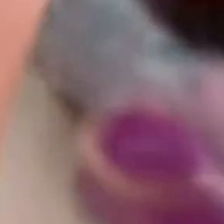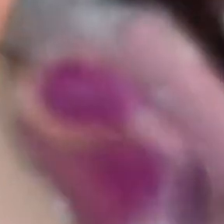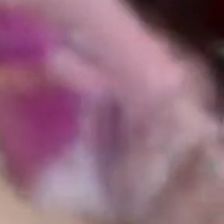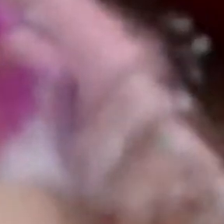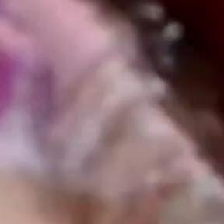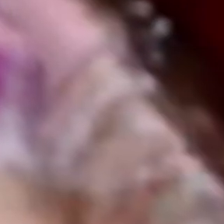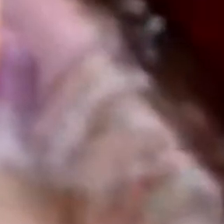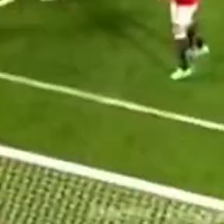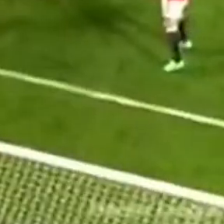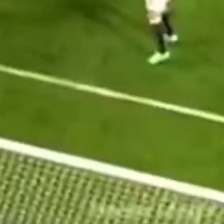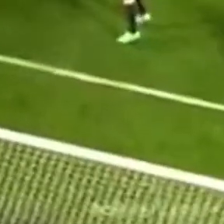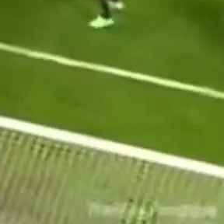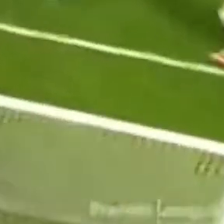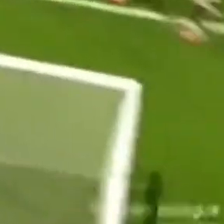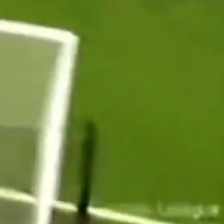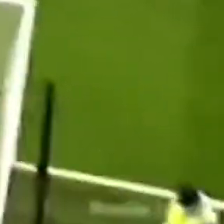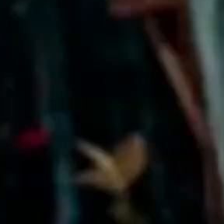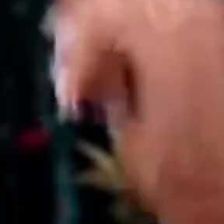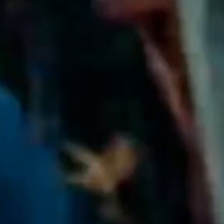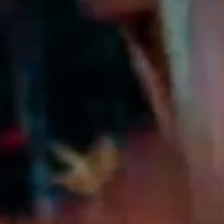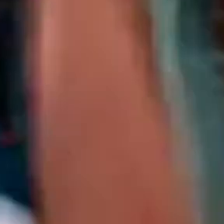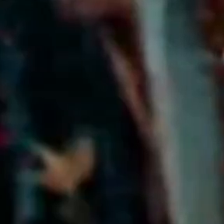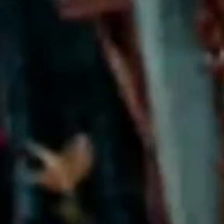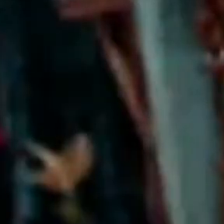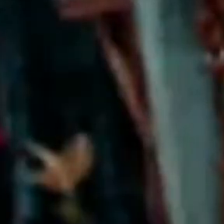late drama. No one marking Palmer.